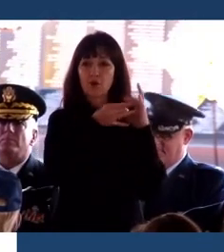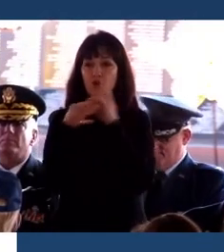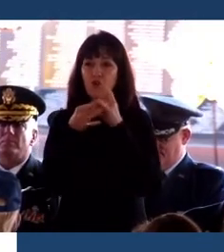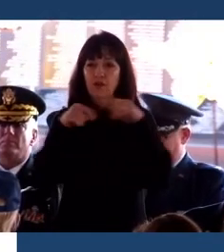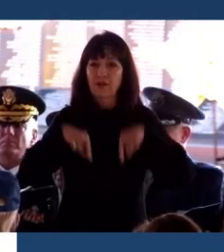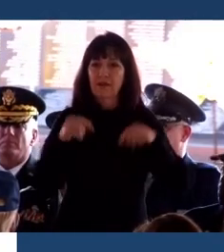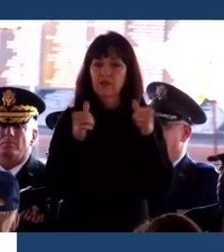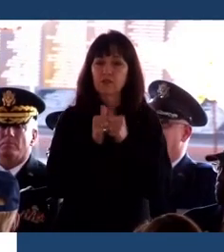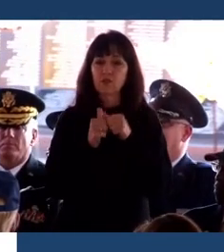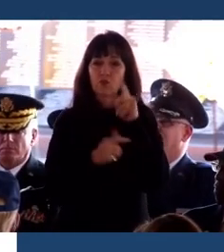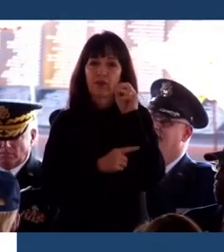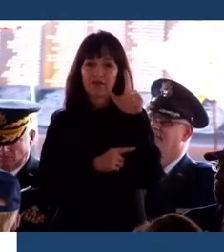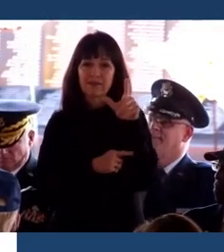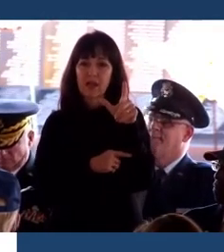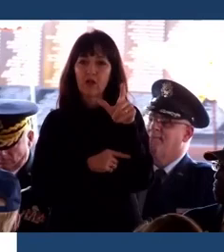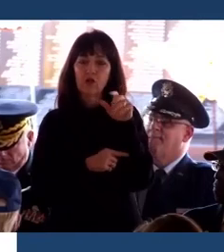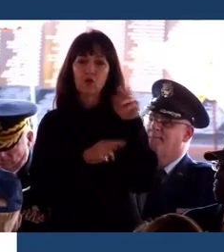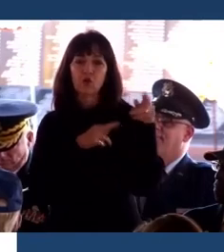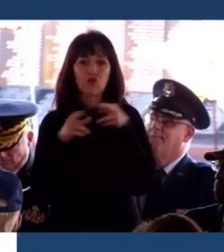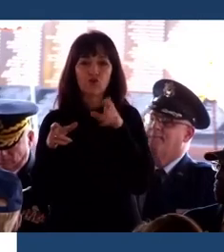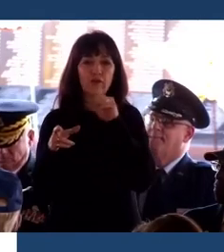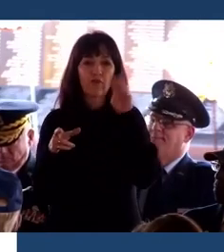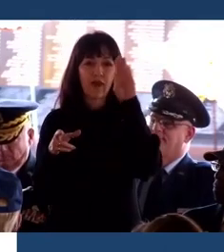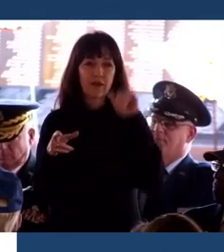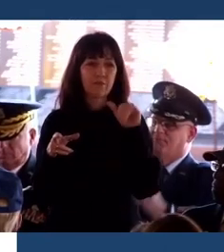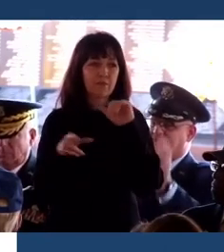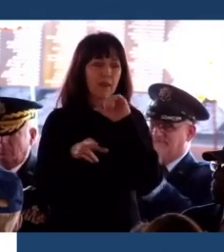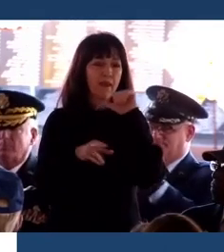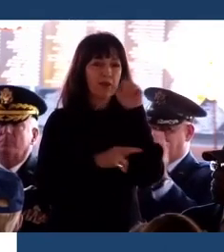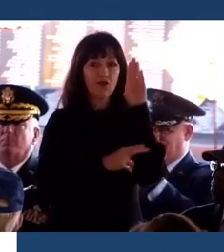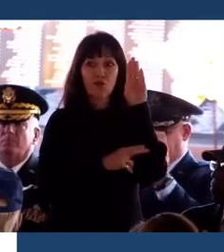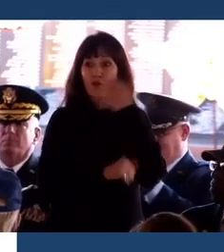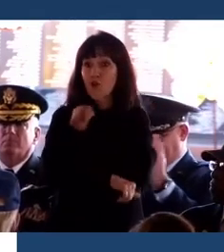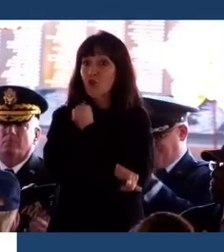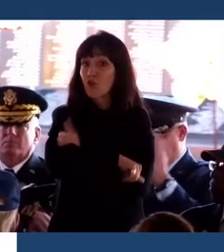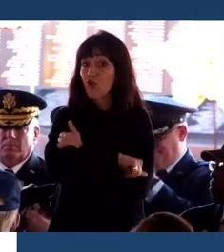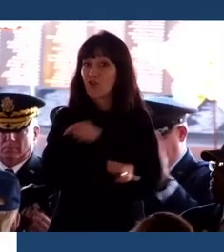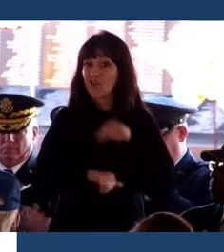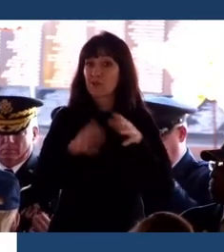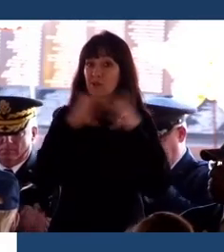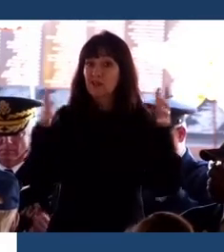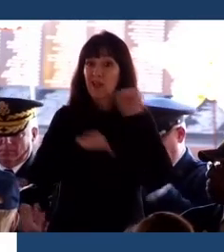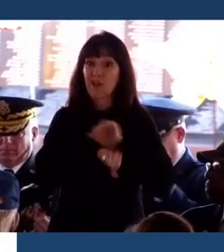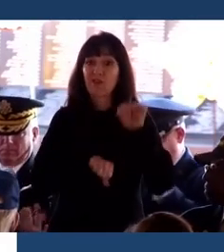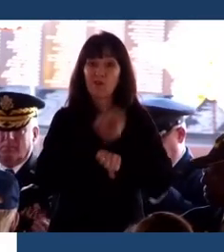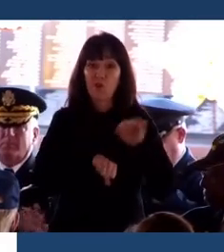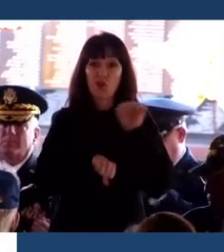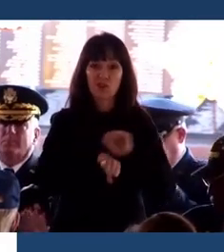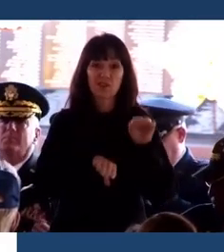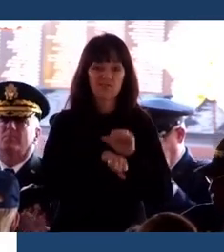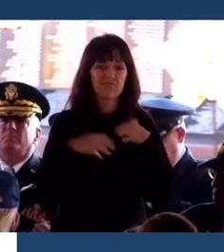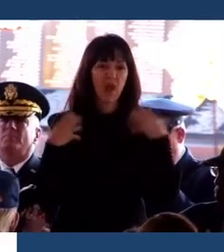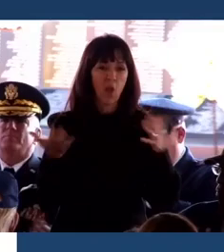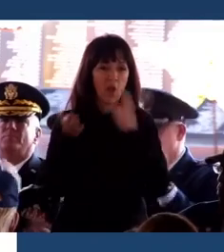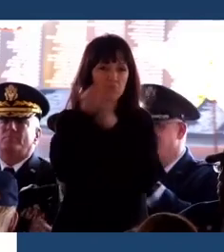Delaware River and Bay Authority. I just want to give them one round of applause real quick, because that was a lot of work going into this.